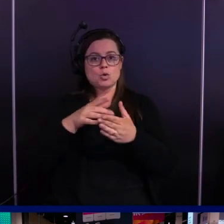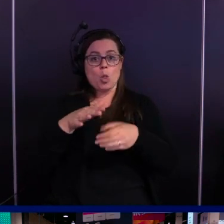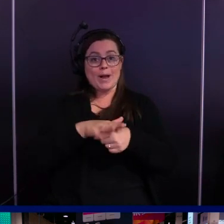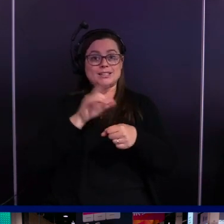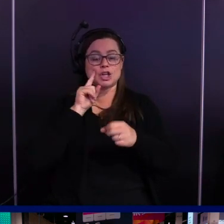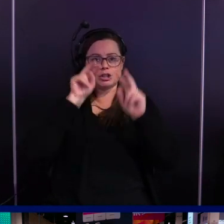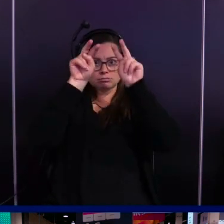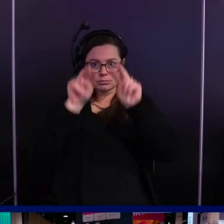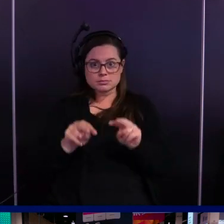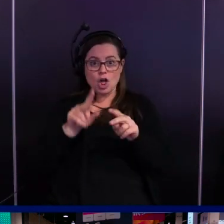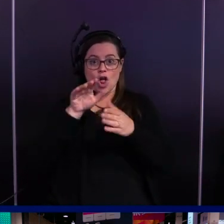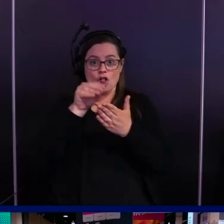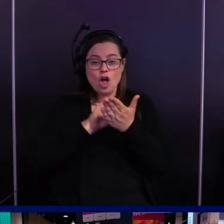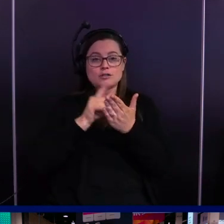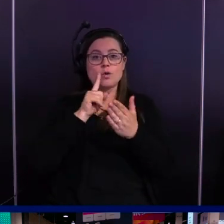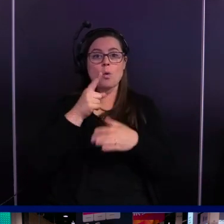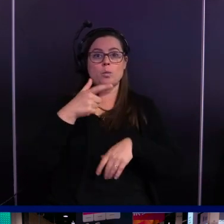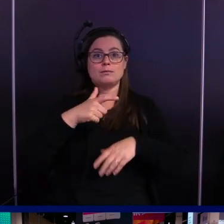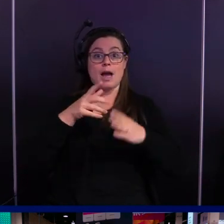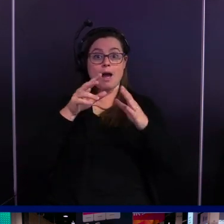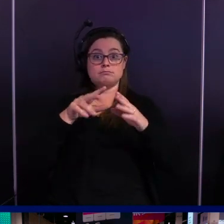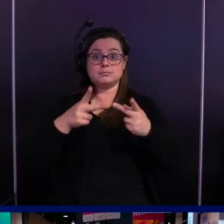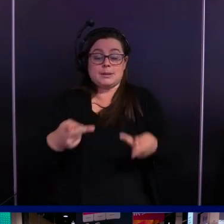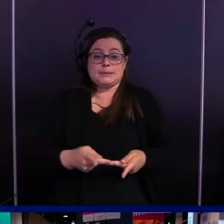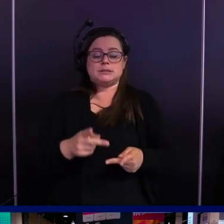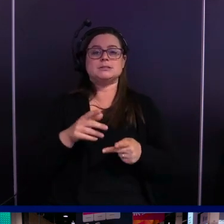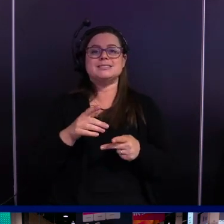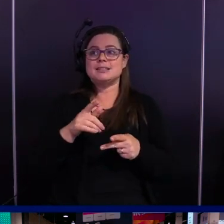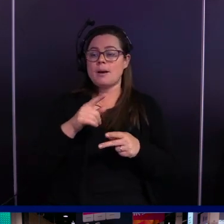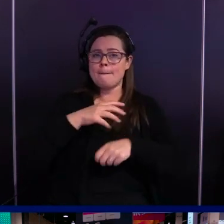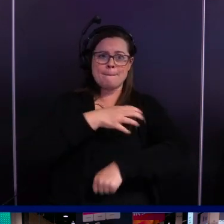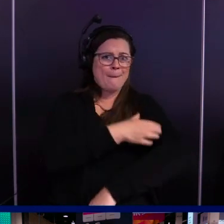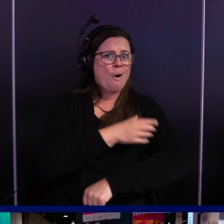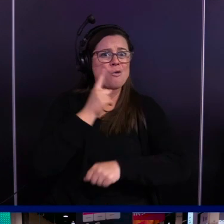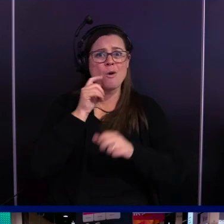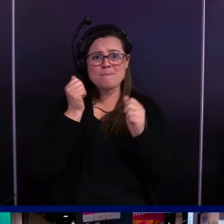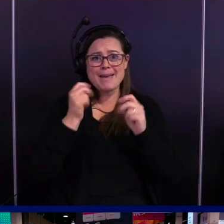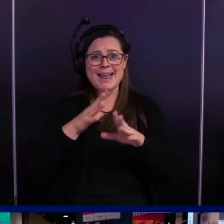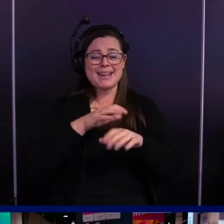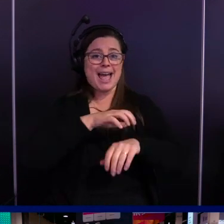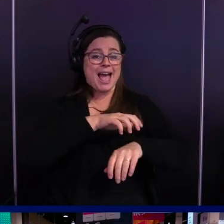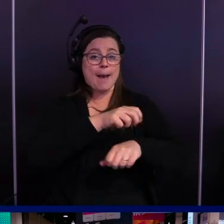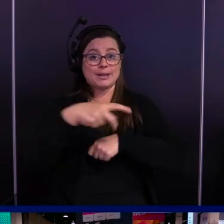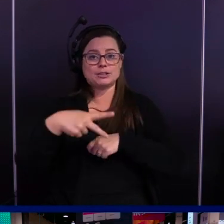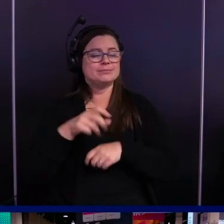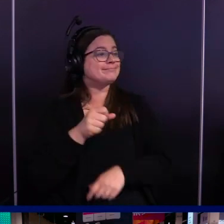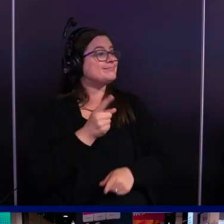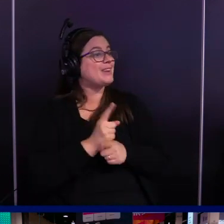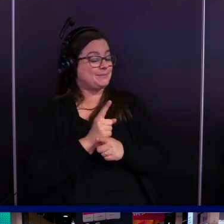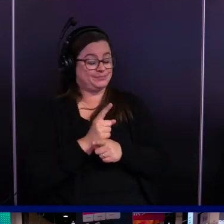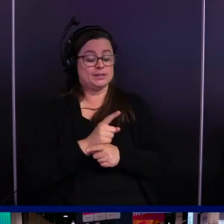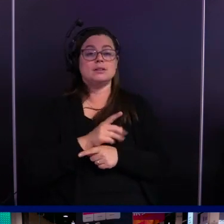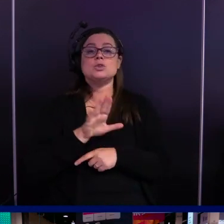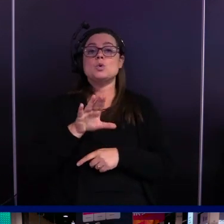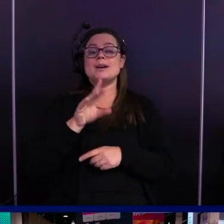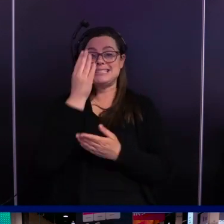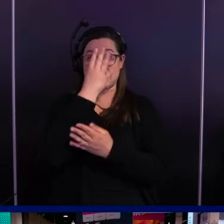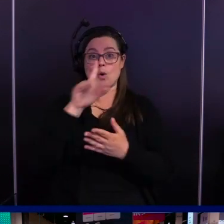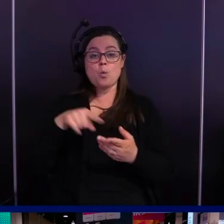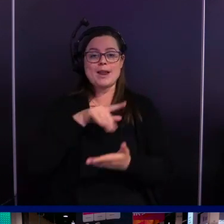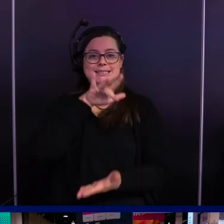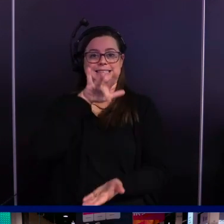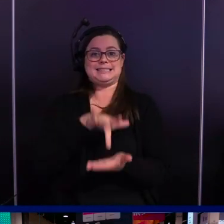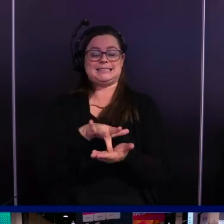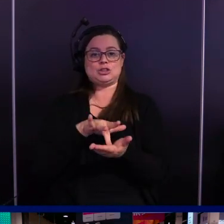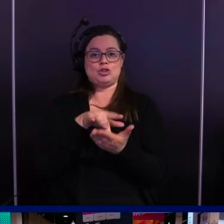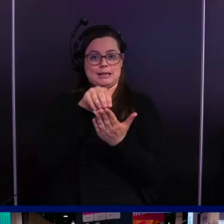Yeah, exactly. That we're offering. That's very powerful. I can imagine some many applications. And once your data is centralized and data